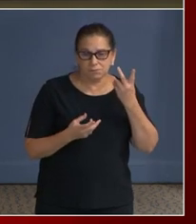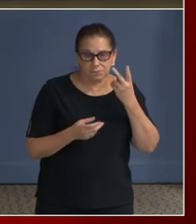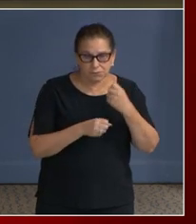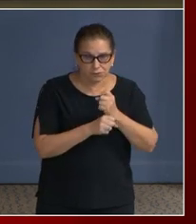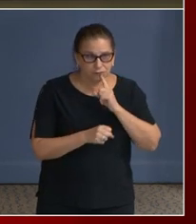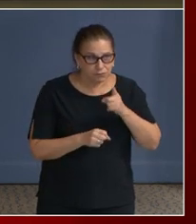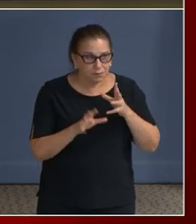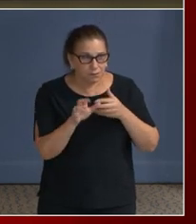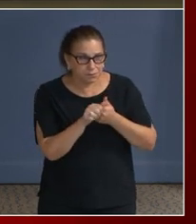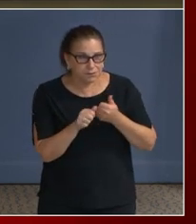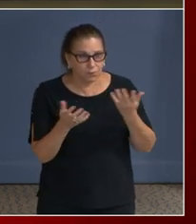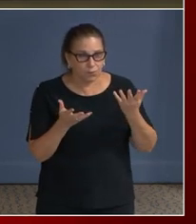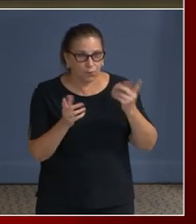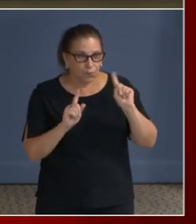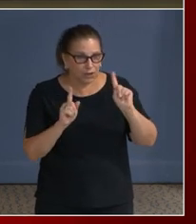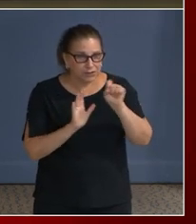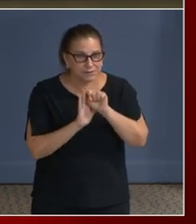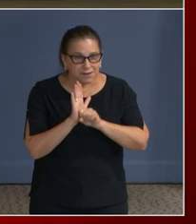coronavirus.dc.gov/phase 2.